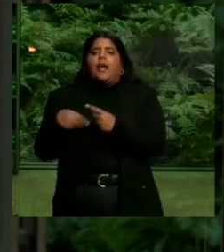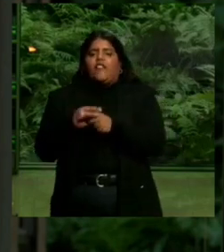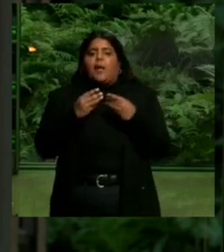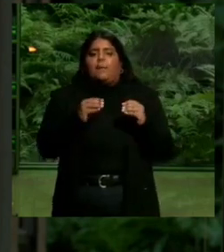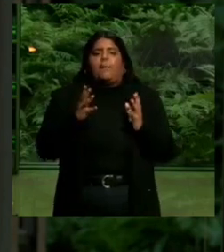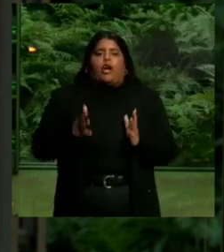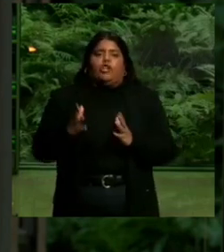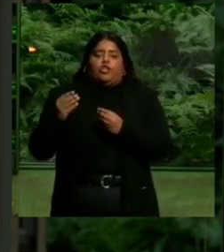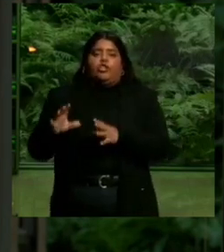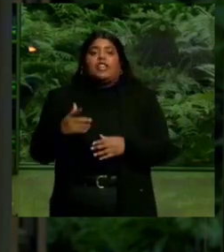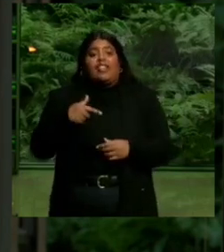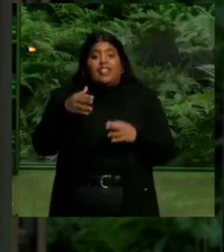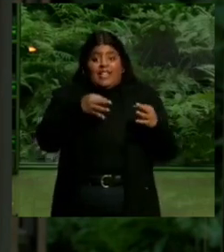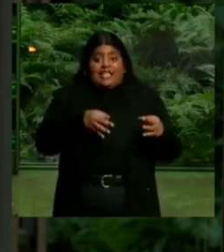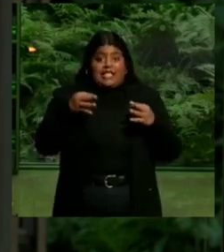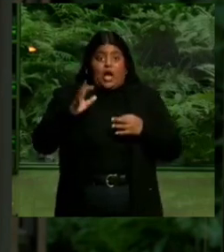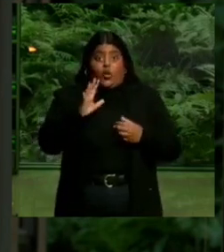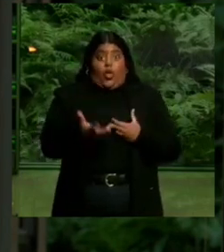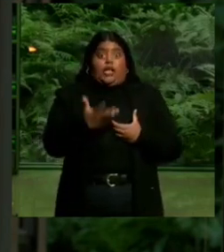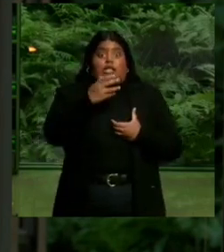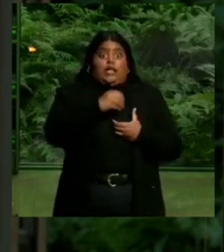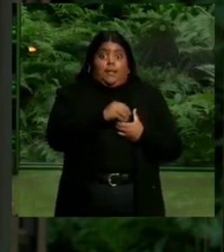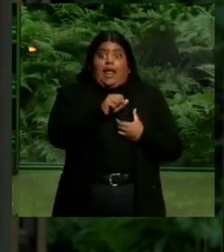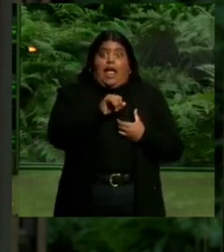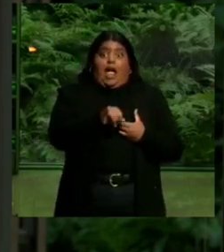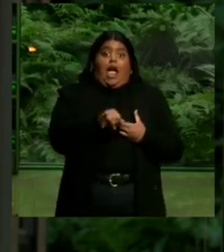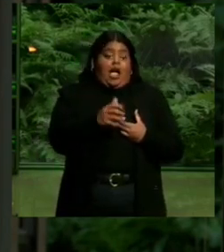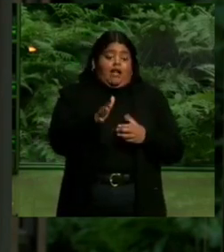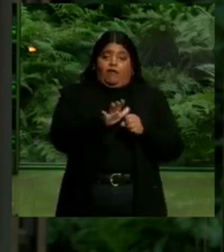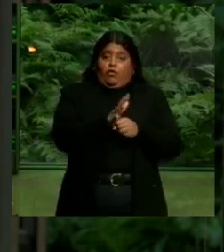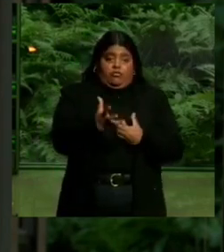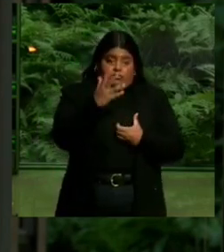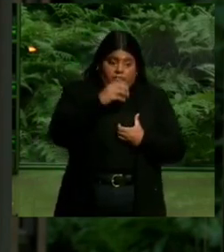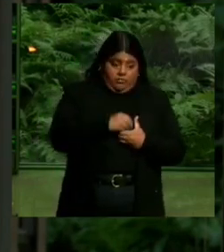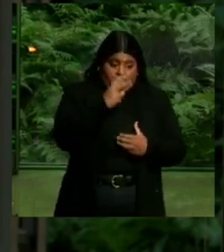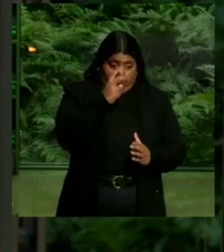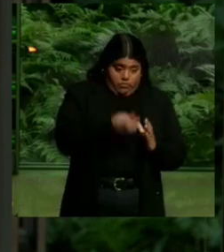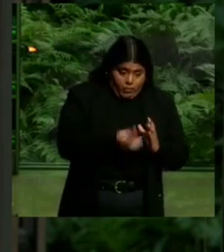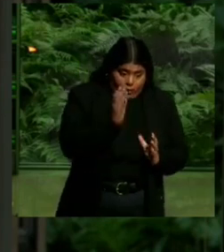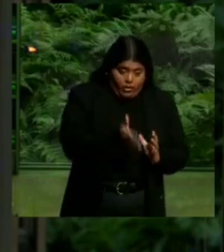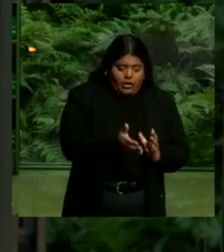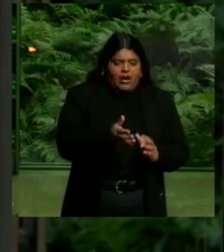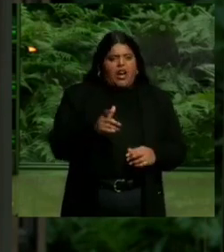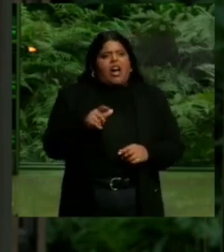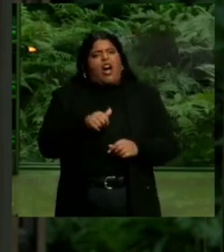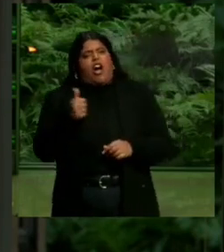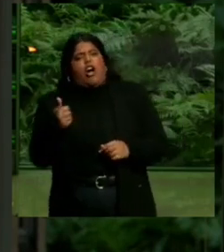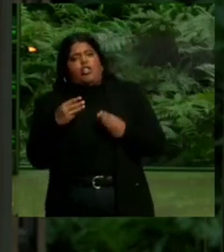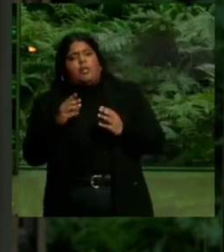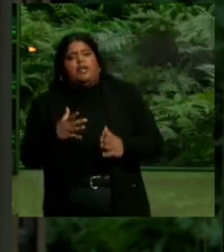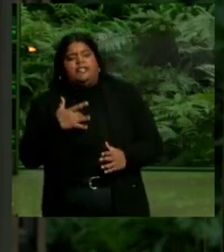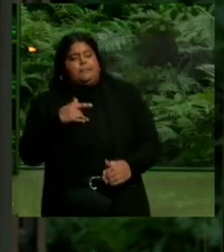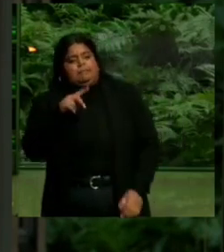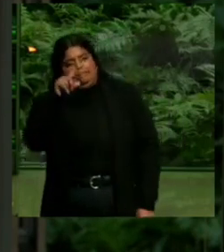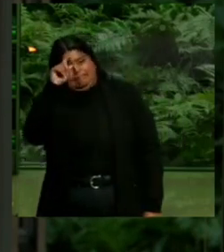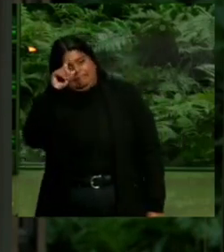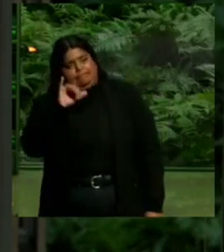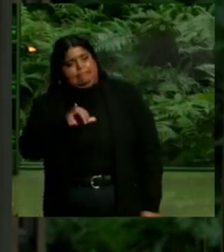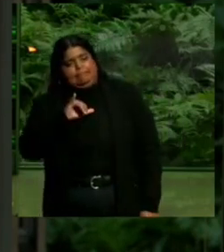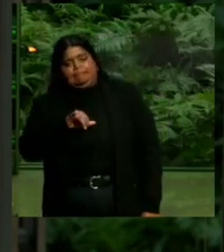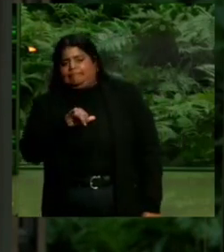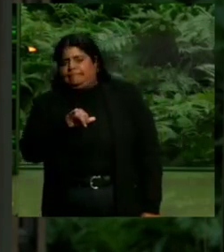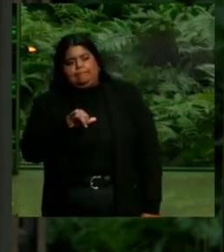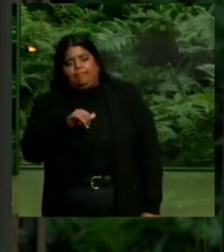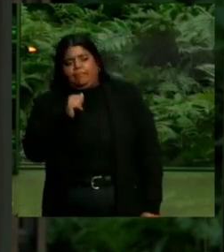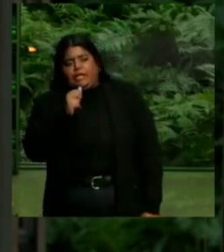going to adopt AI fully and they're going to dive deep into it. There are others who are skeptical, and then there are others who have decided not